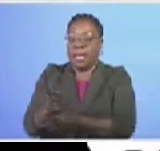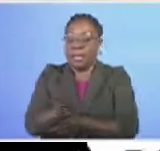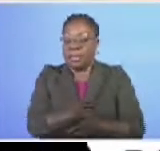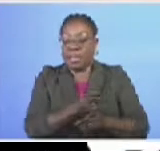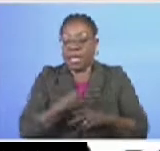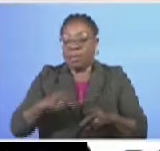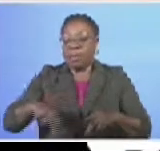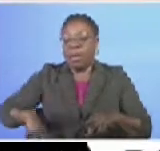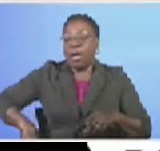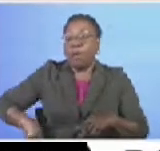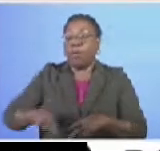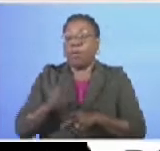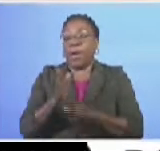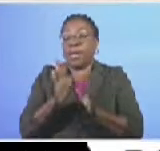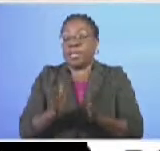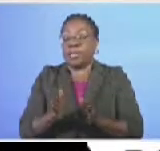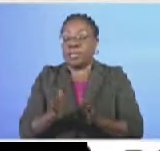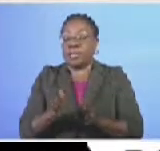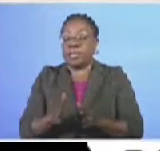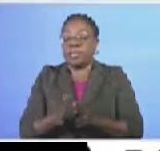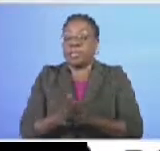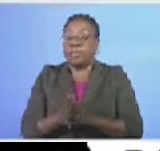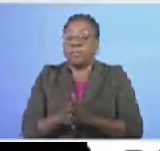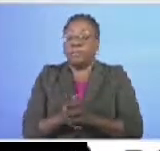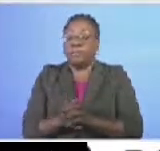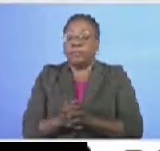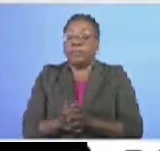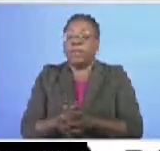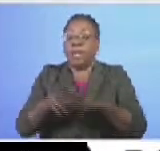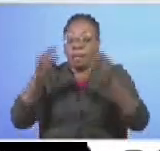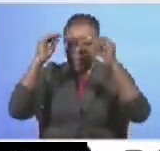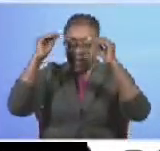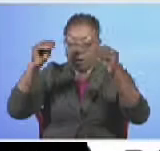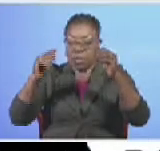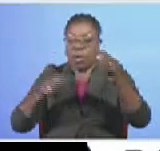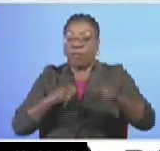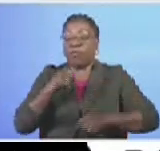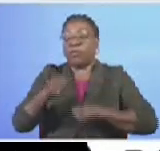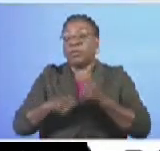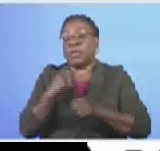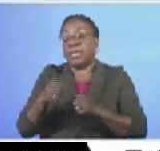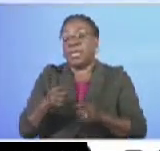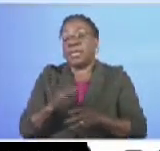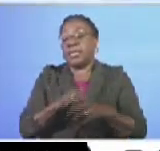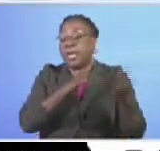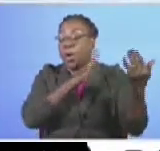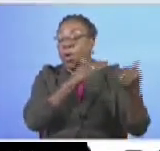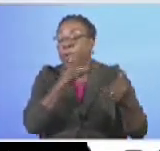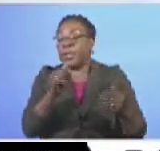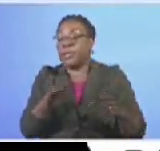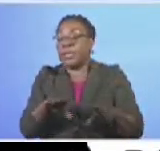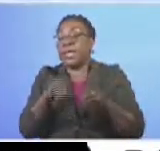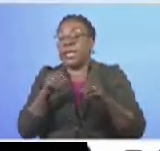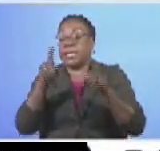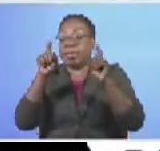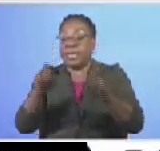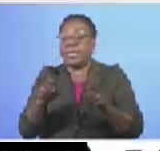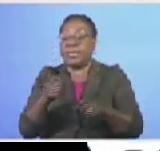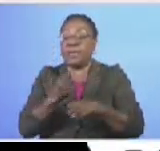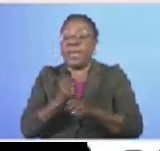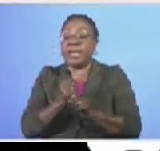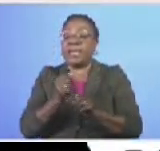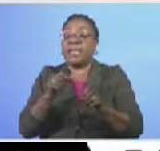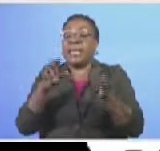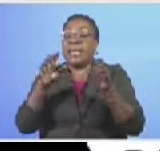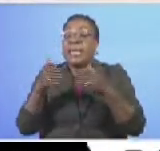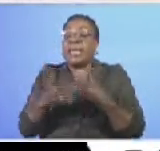to. It's going to be all platform and IT driven. The Minister of Tourism says tourism officials are hoping to make getting the test easy. If you